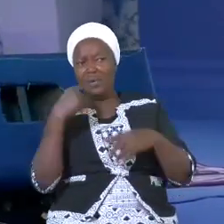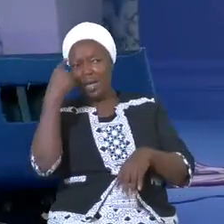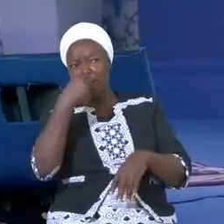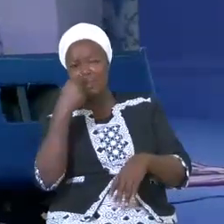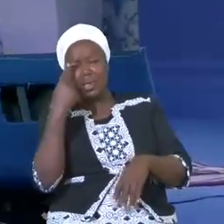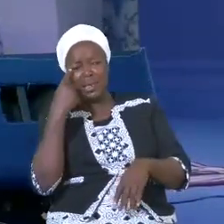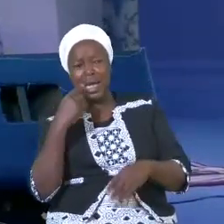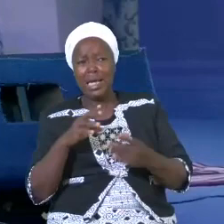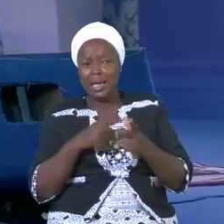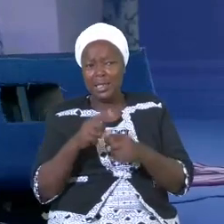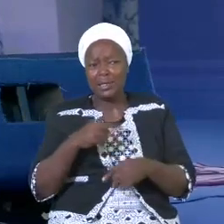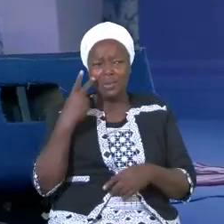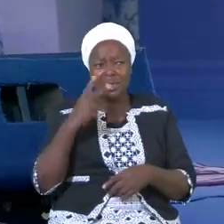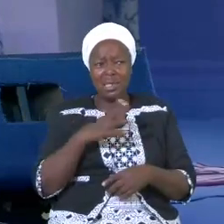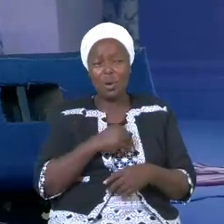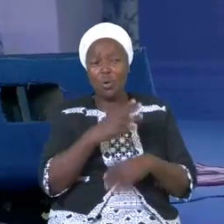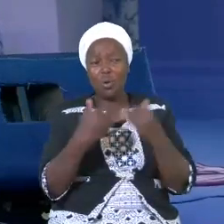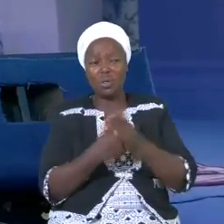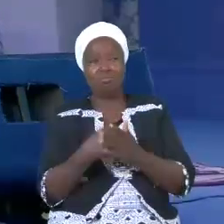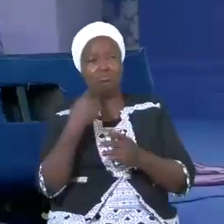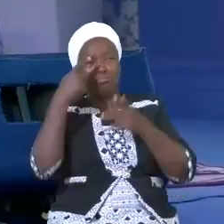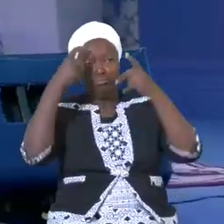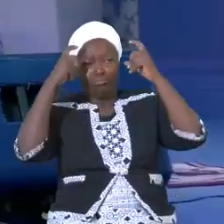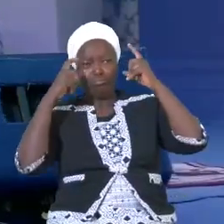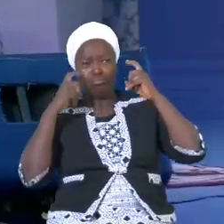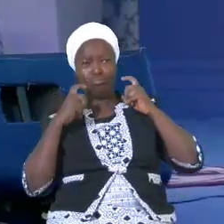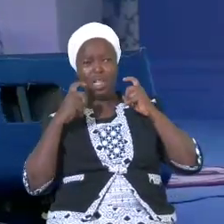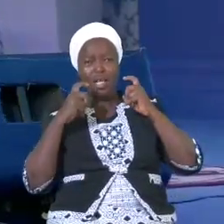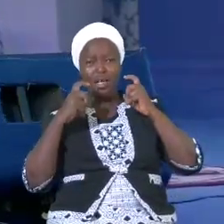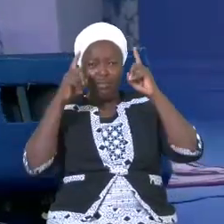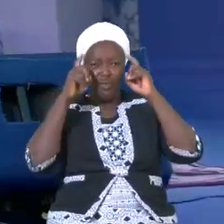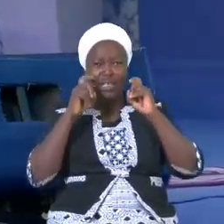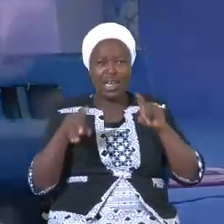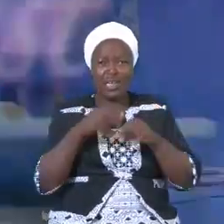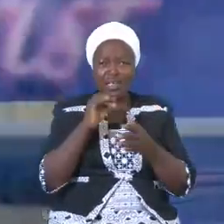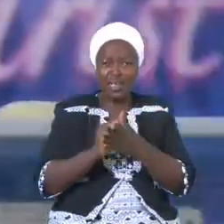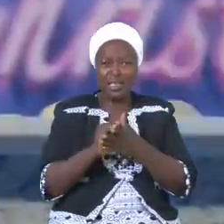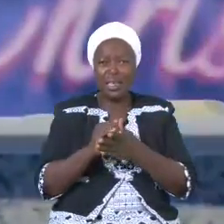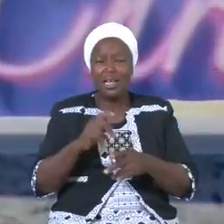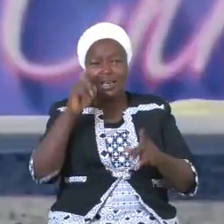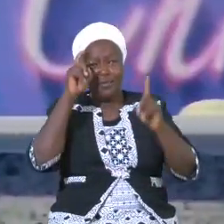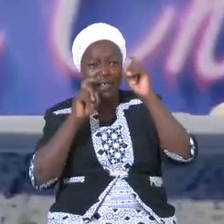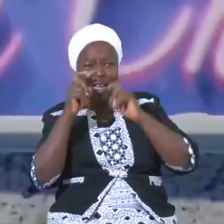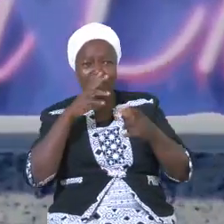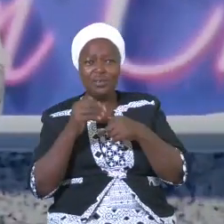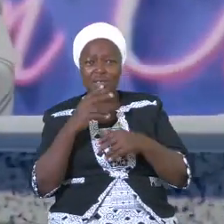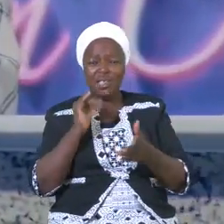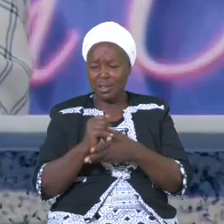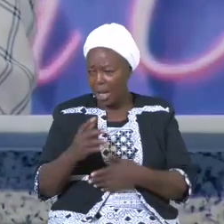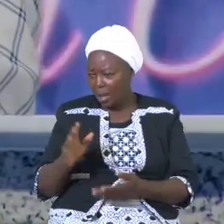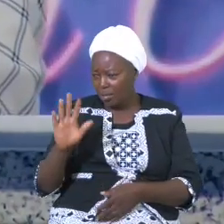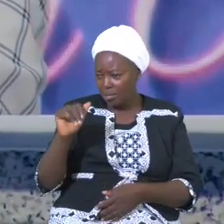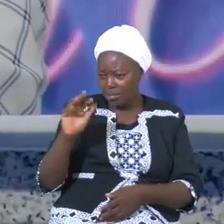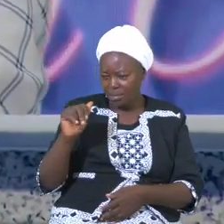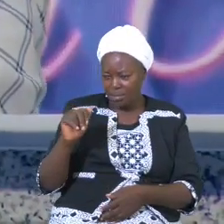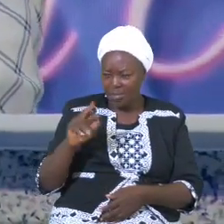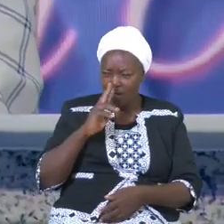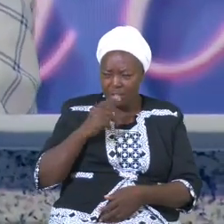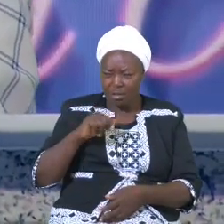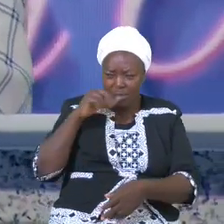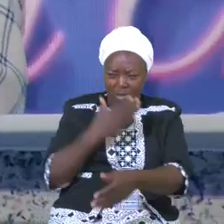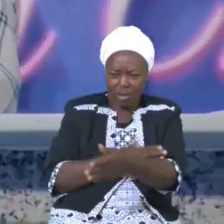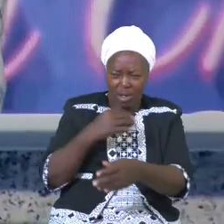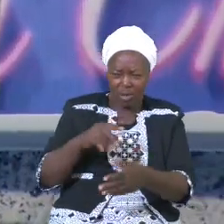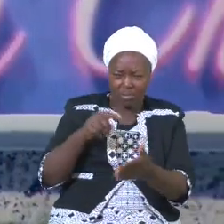even a facial expression they say are you the daughter of madame so-and-so he said yes i can